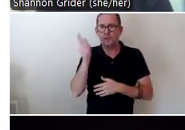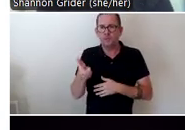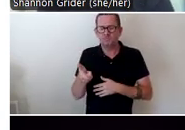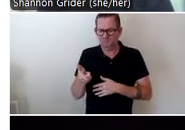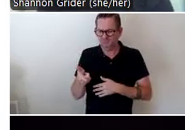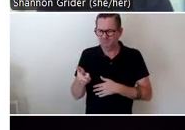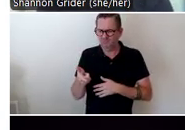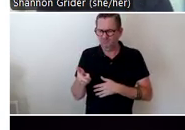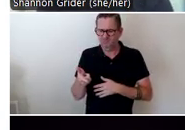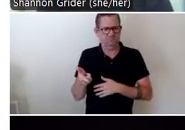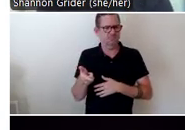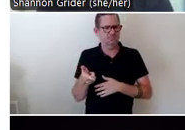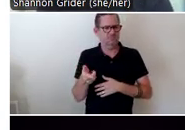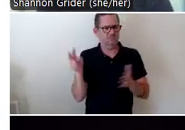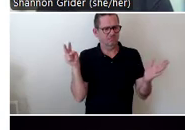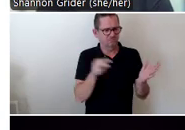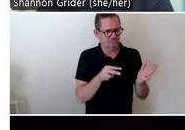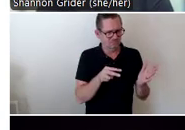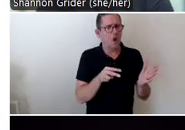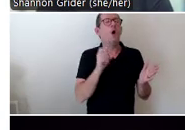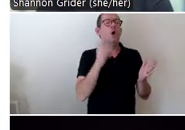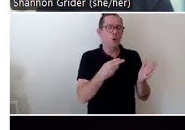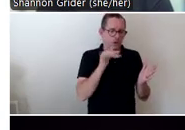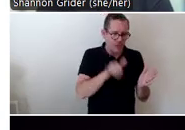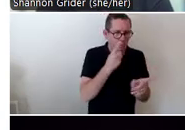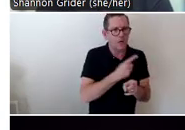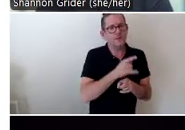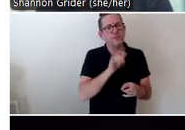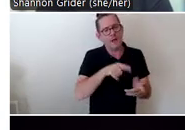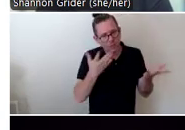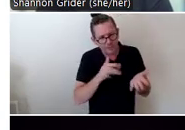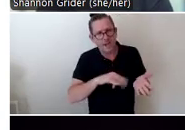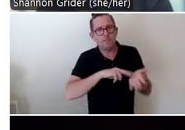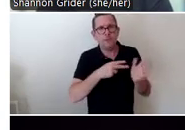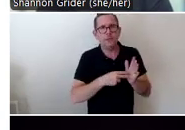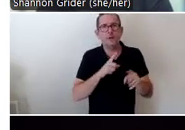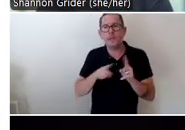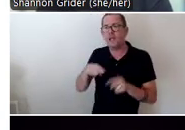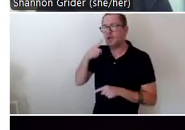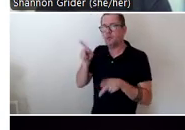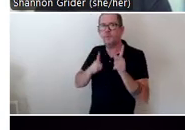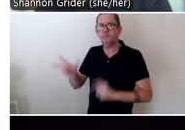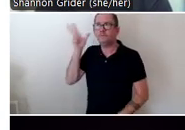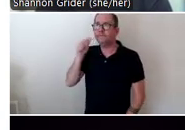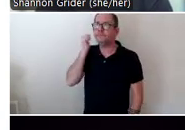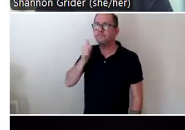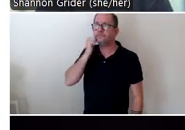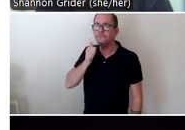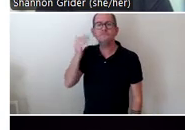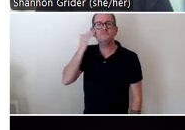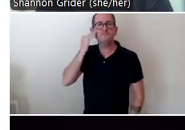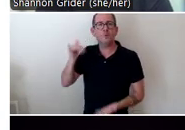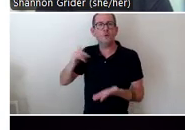word means in one context, but then a few days or a week later, you see it used in a different context. And it's